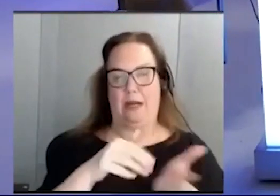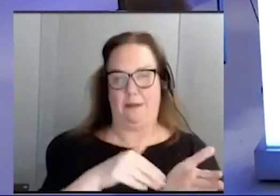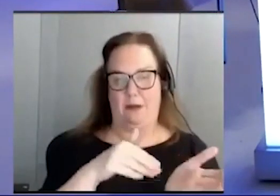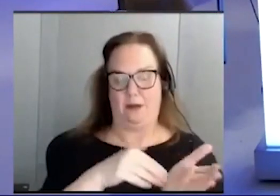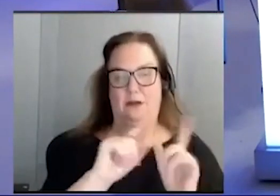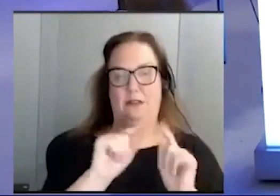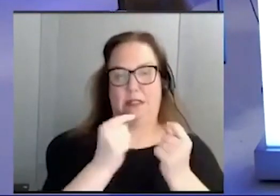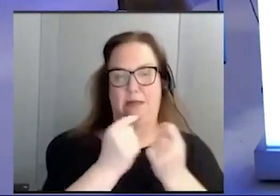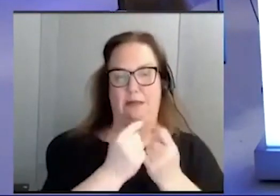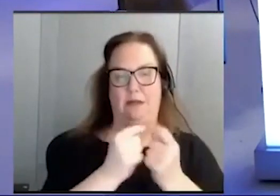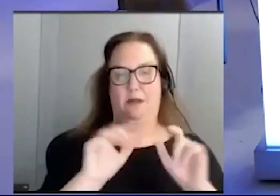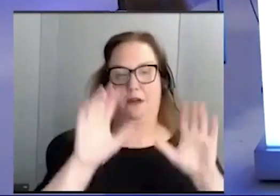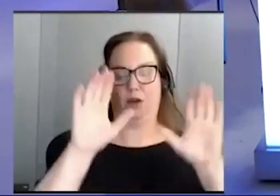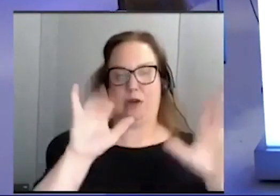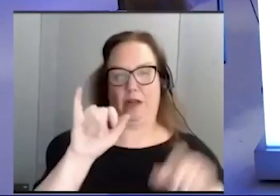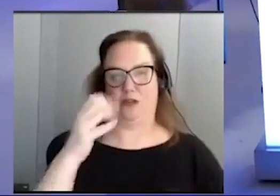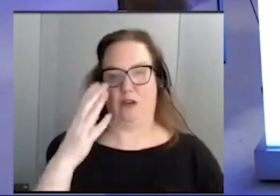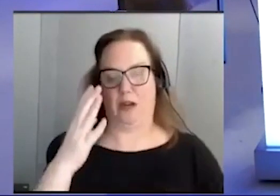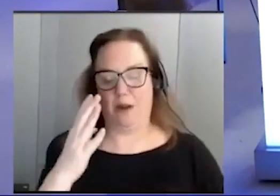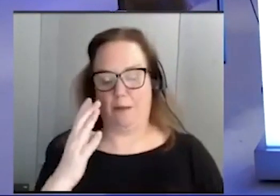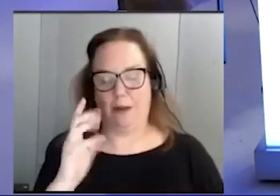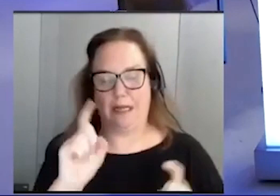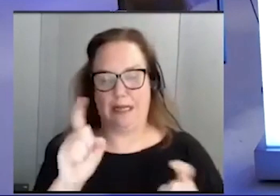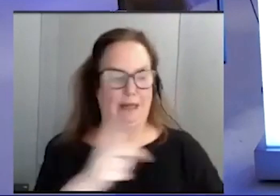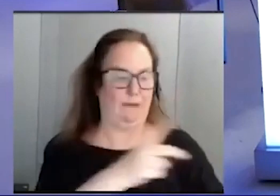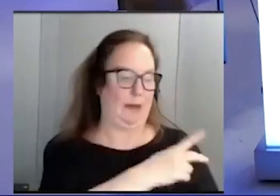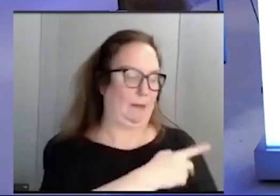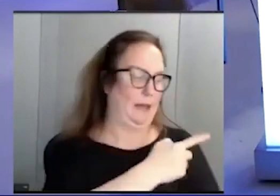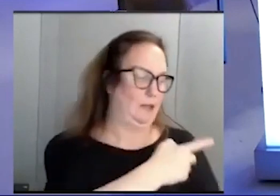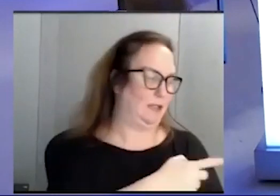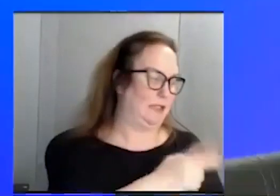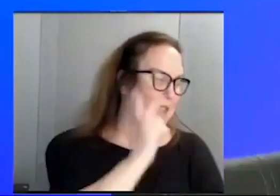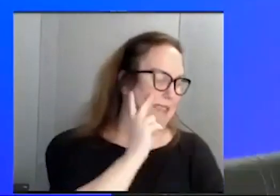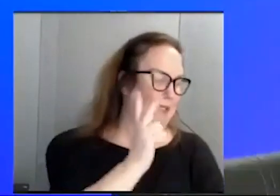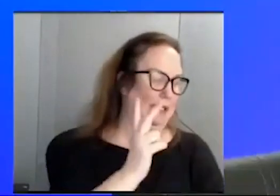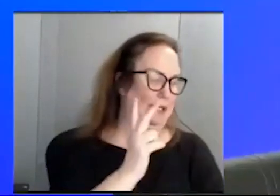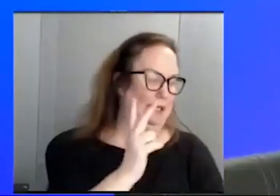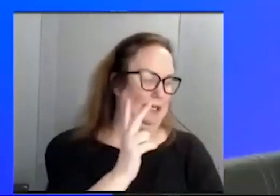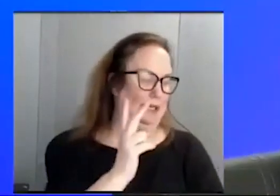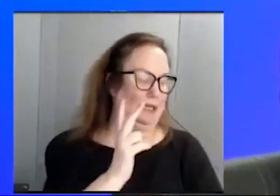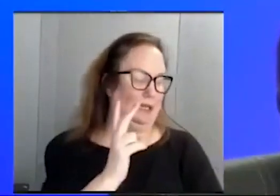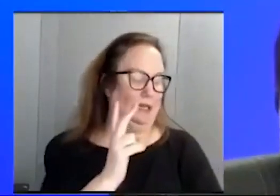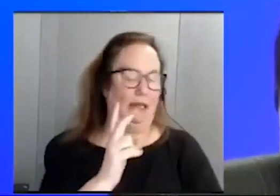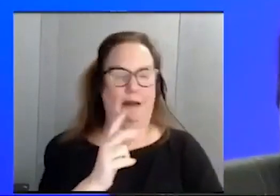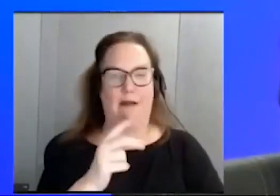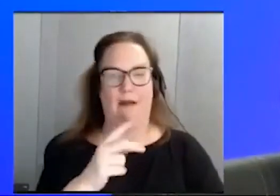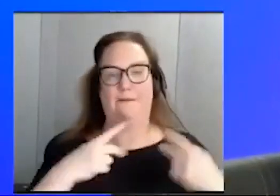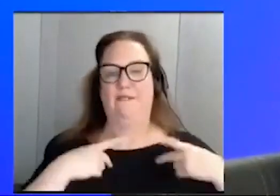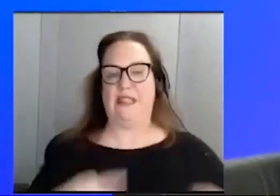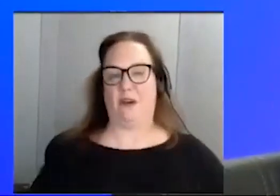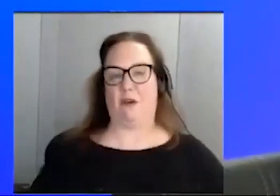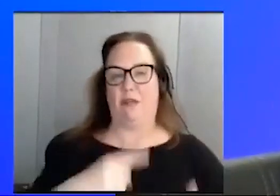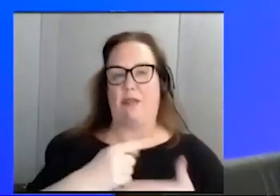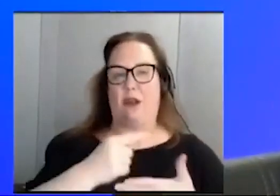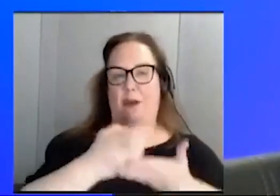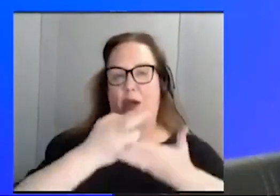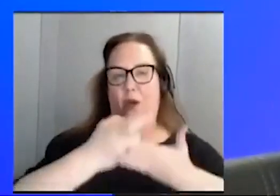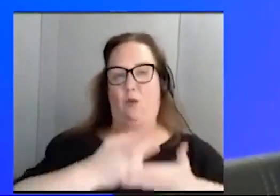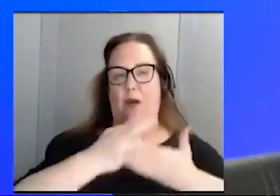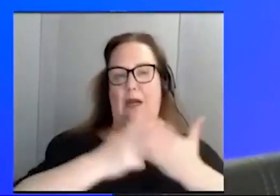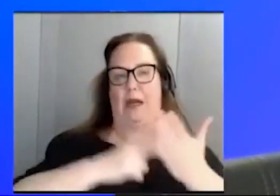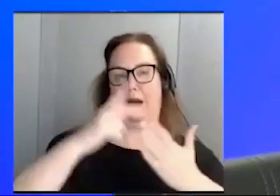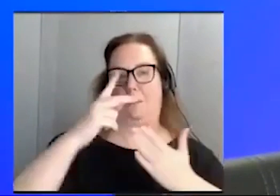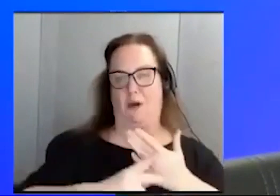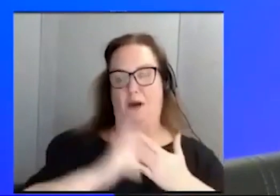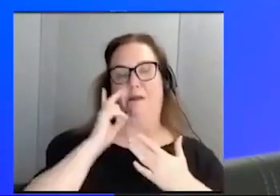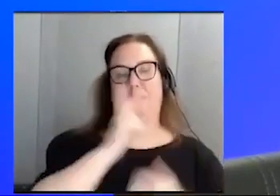good job about getting patients in to see them and kind of have a graded physical therapy rehab program that I've seen a lot of